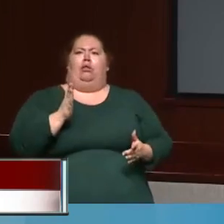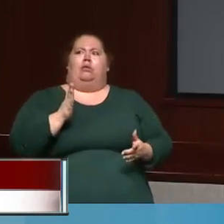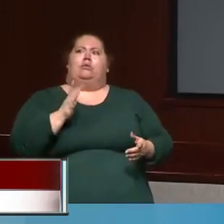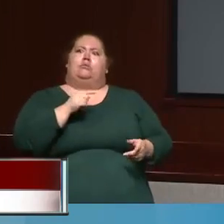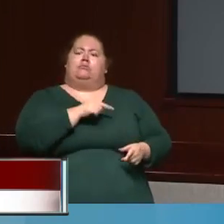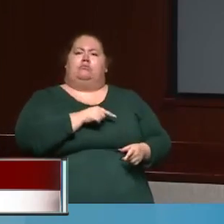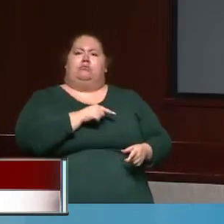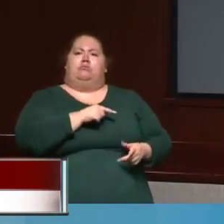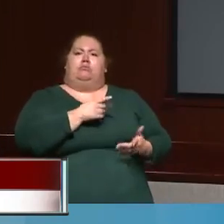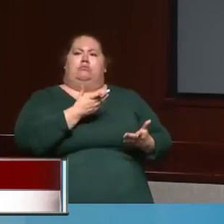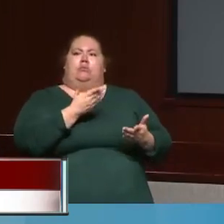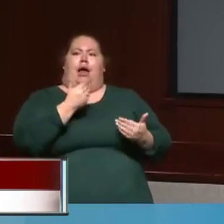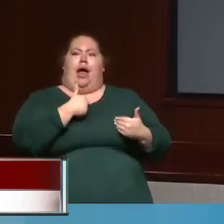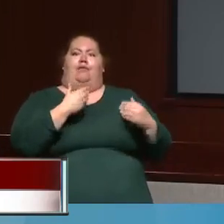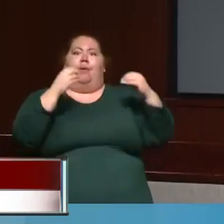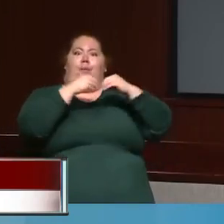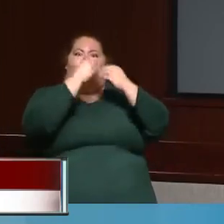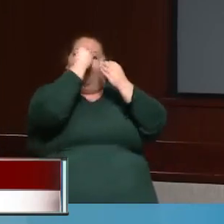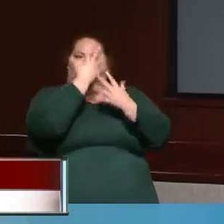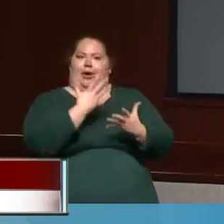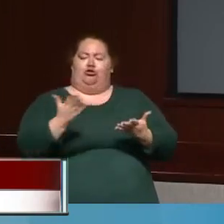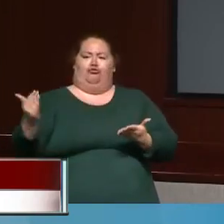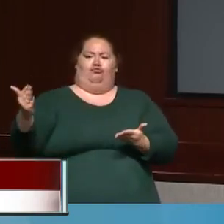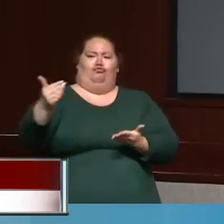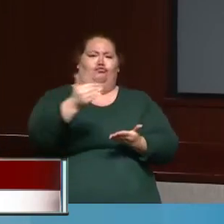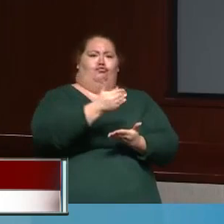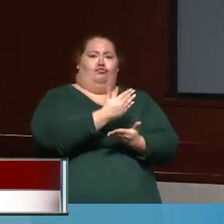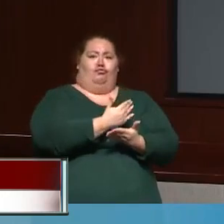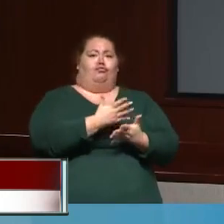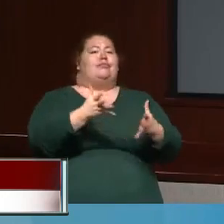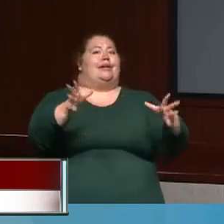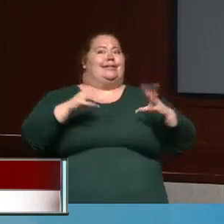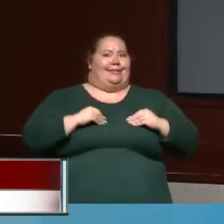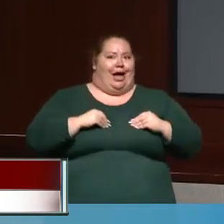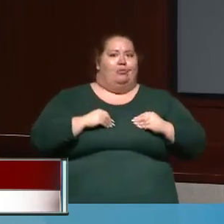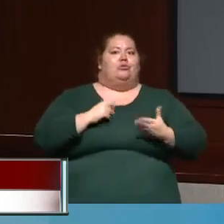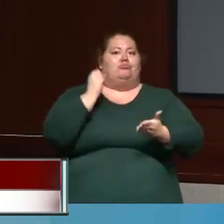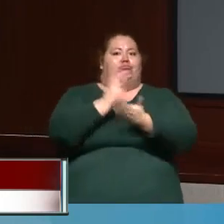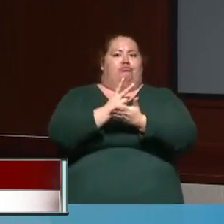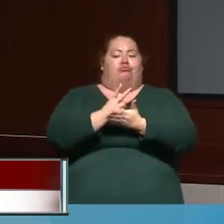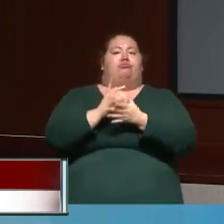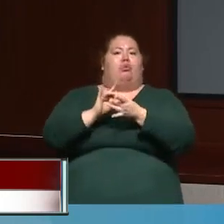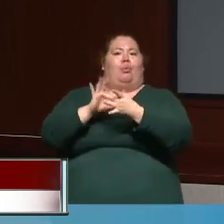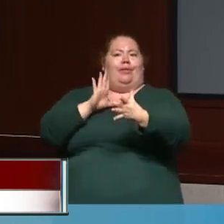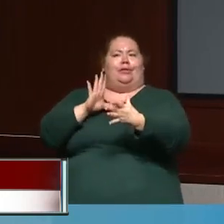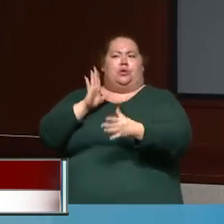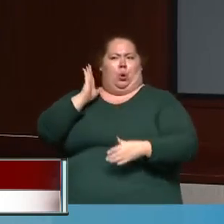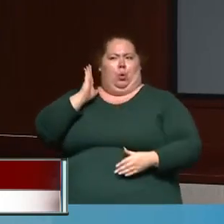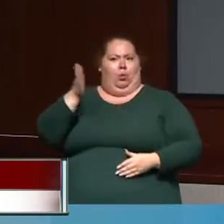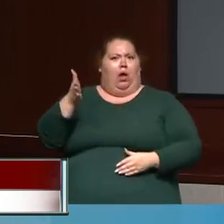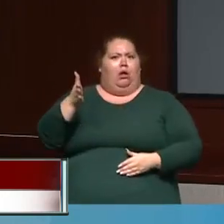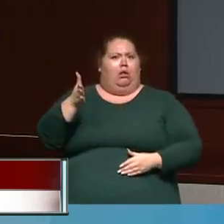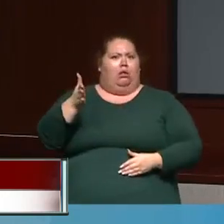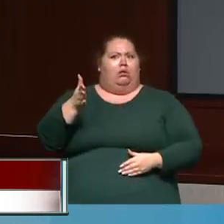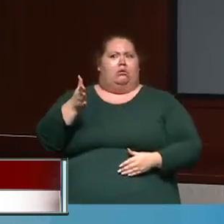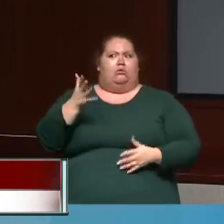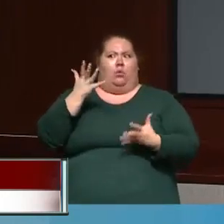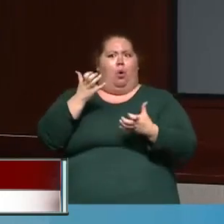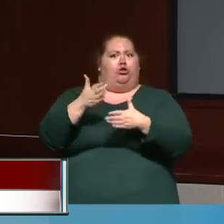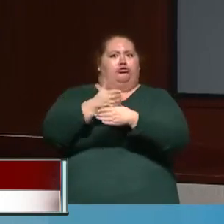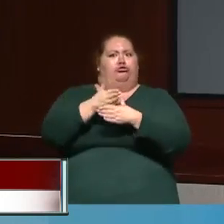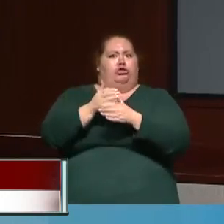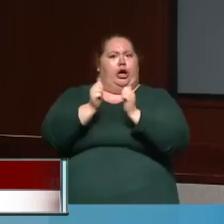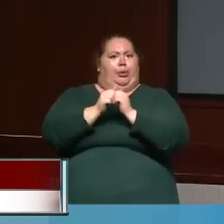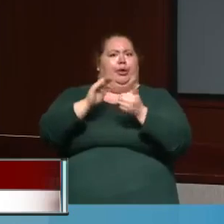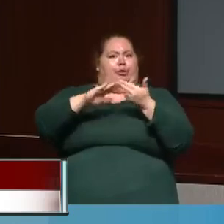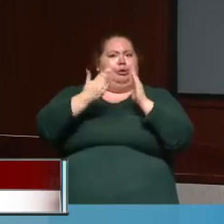information, is acceptable through the model to release, we will release it. We want to give our community the best information